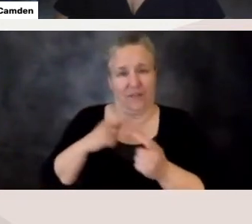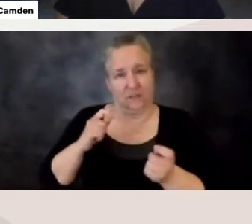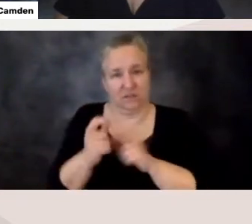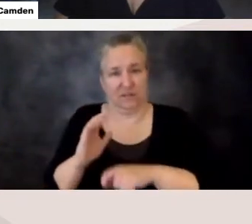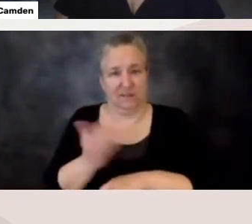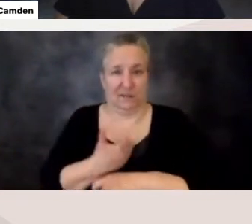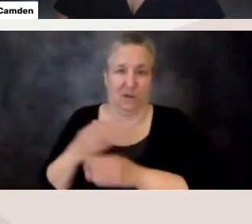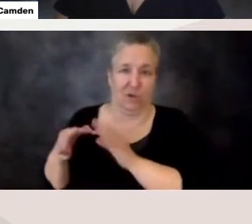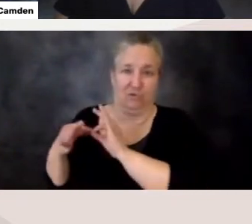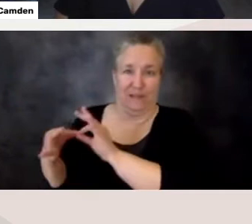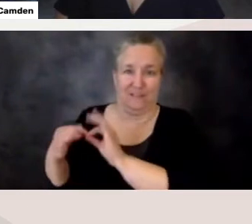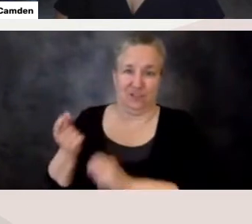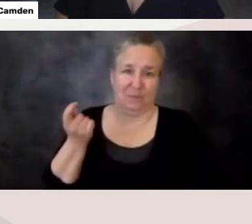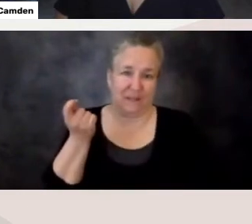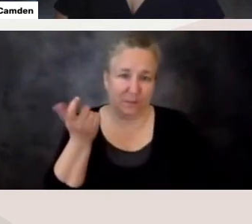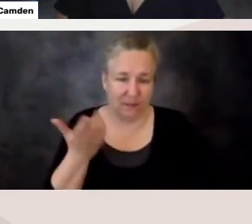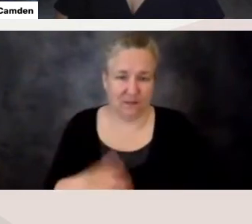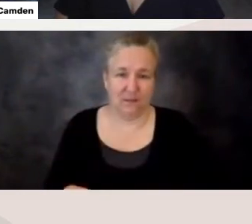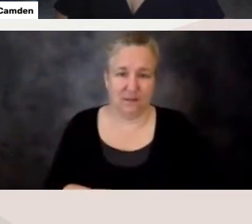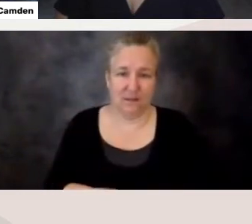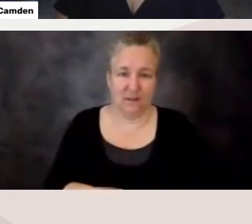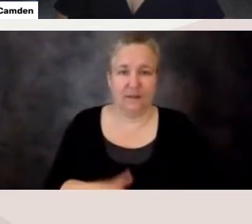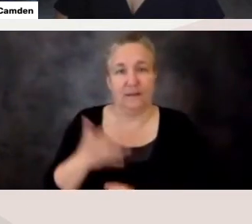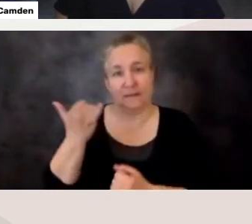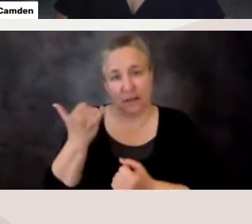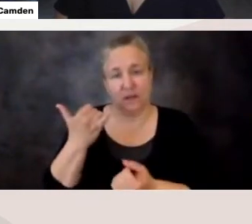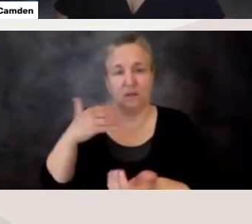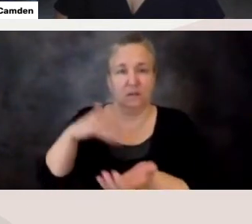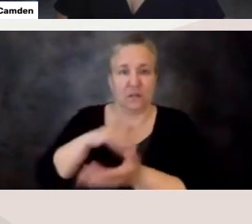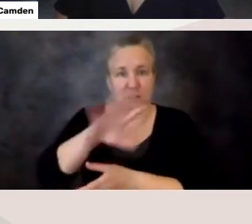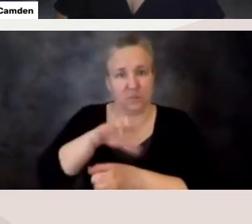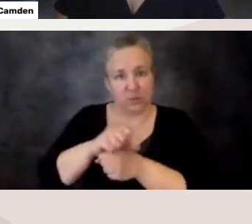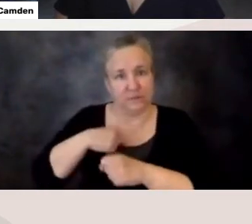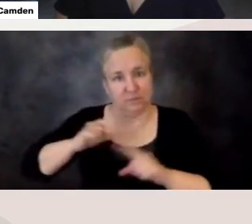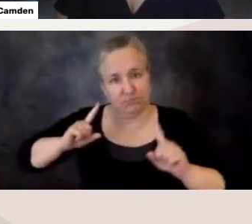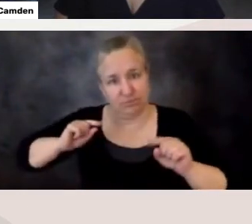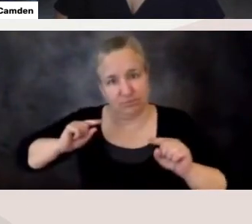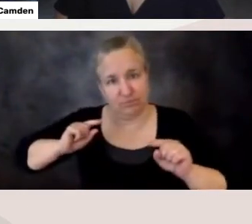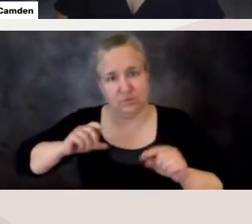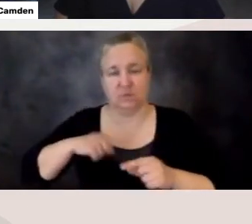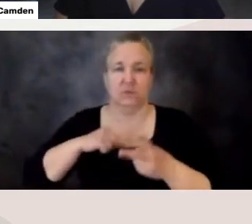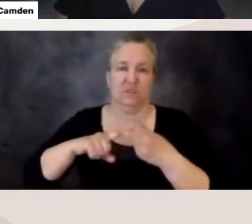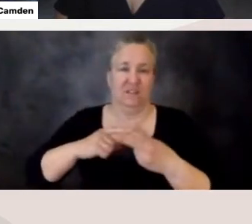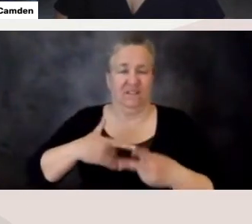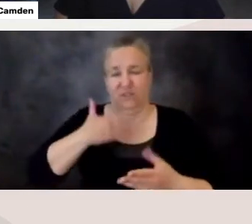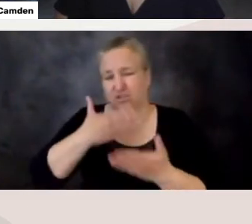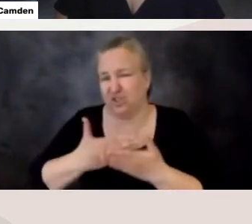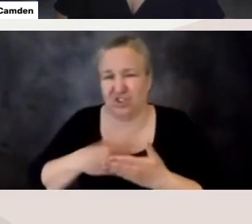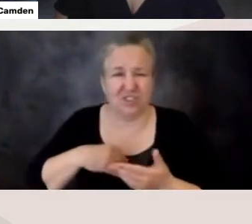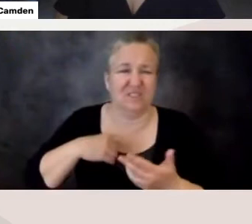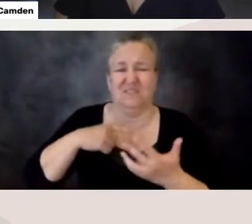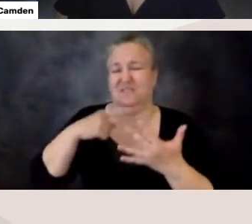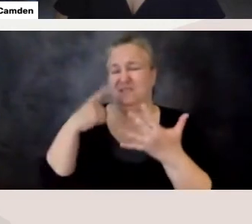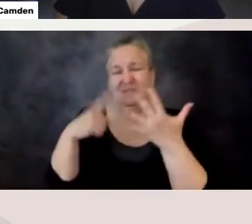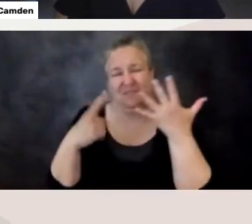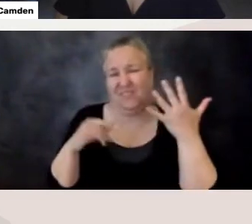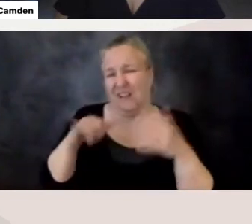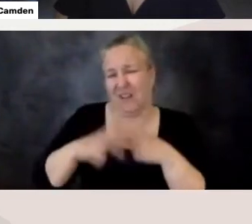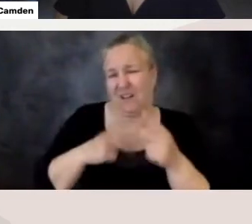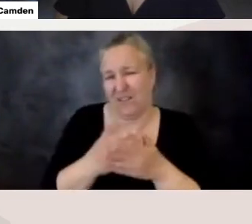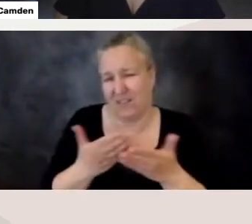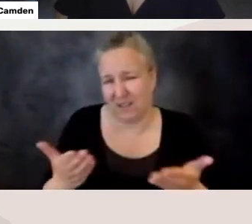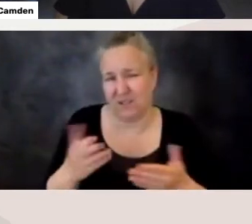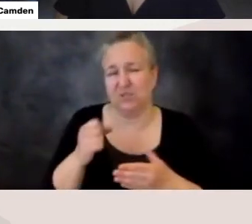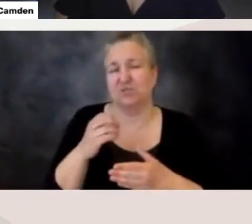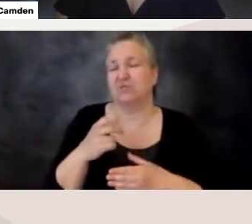a little bit. Of now it's, me, doctor's appointments constantly, and like me not feeling good, like things like that. So